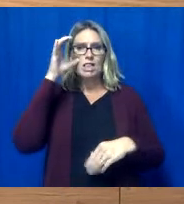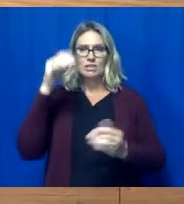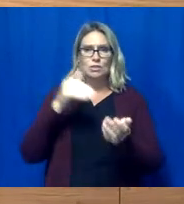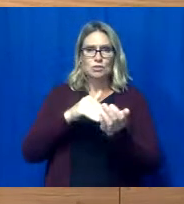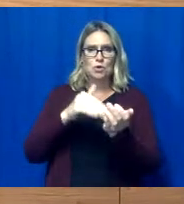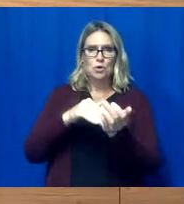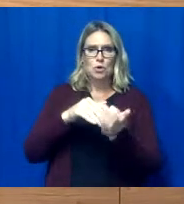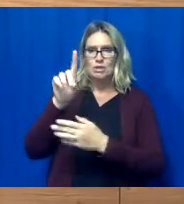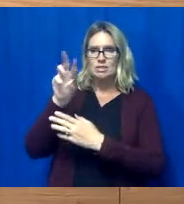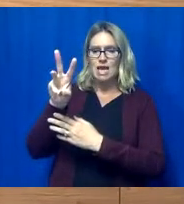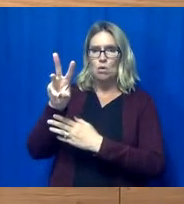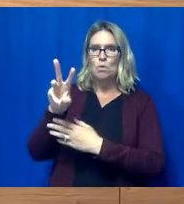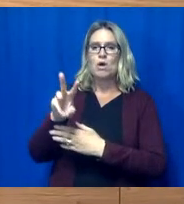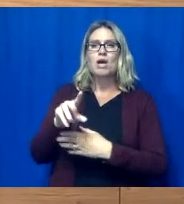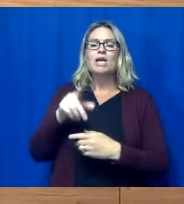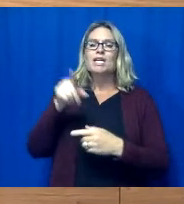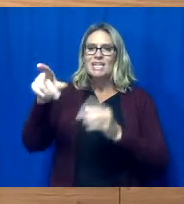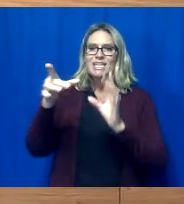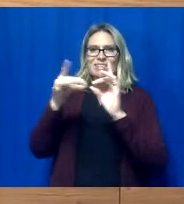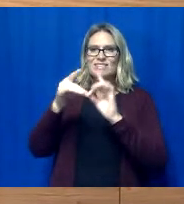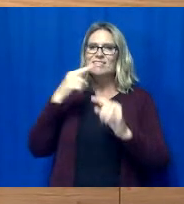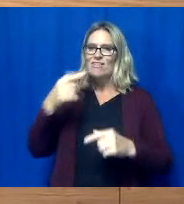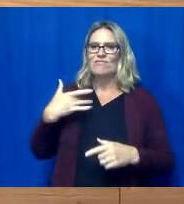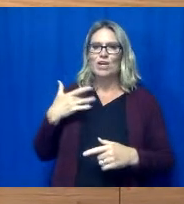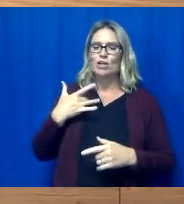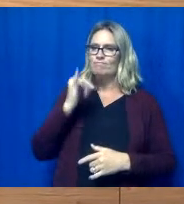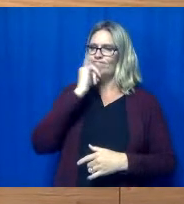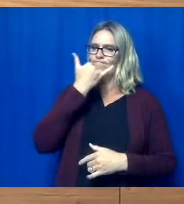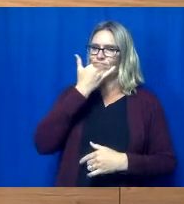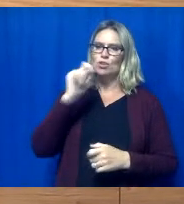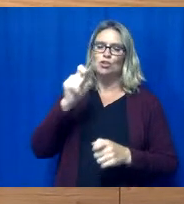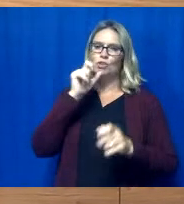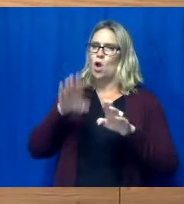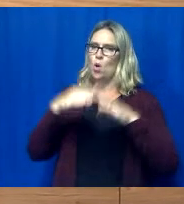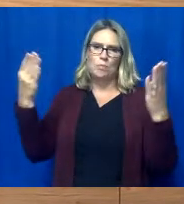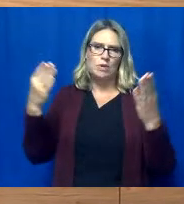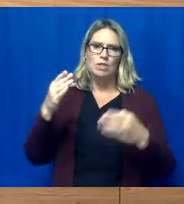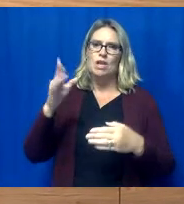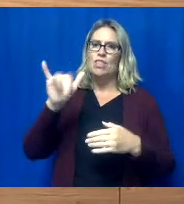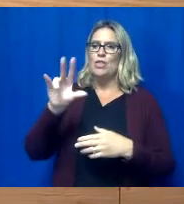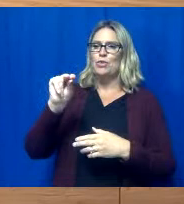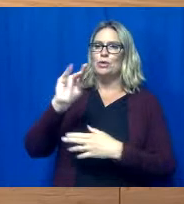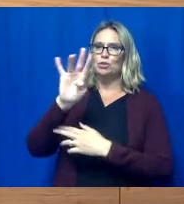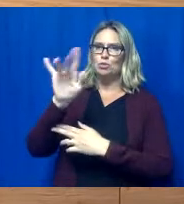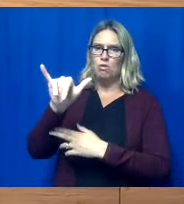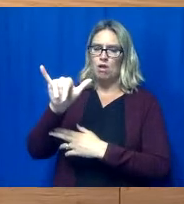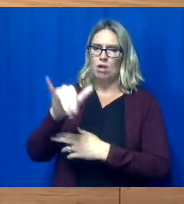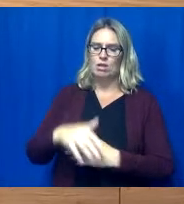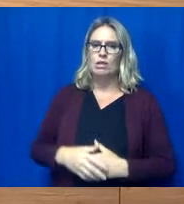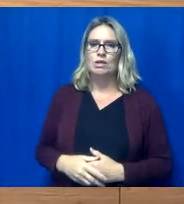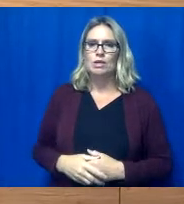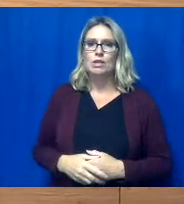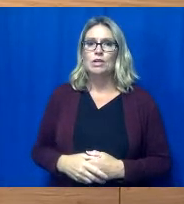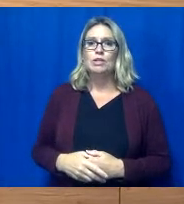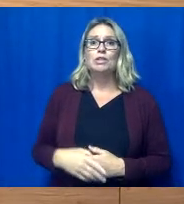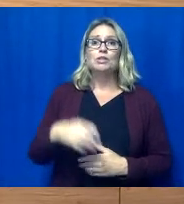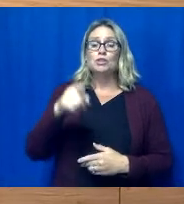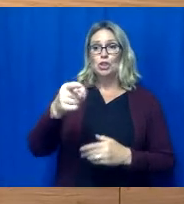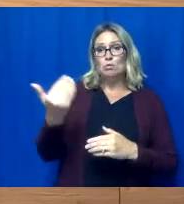it was a mistake to reopen on the 30th of July. You've recently said you wouldn't do anything